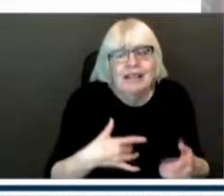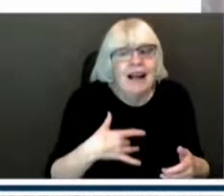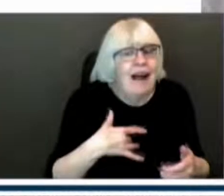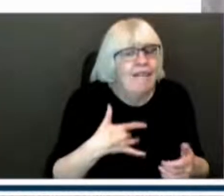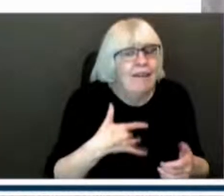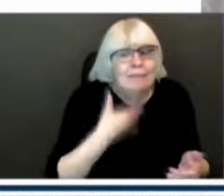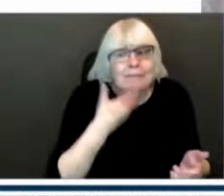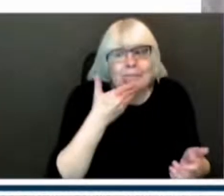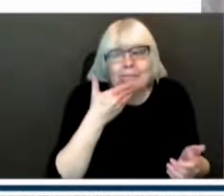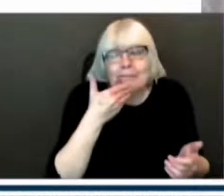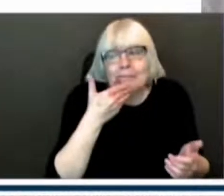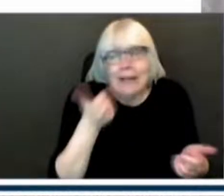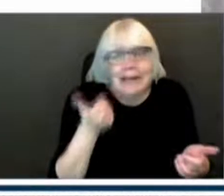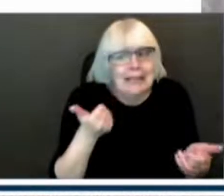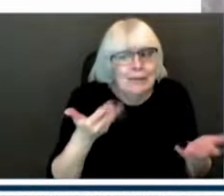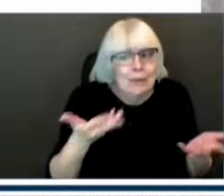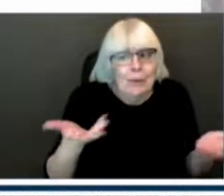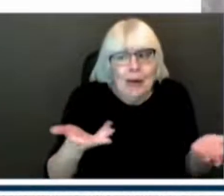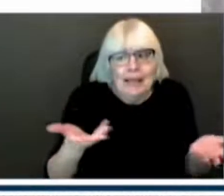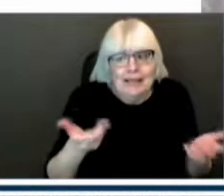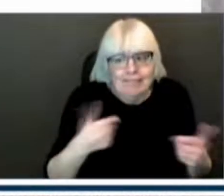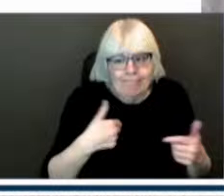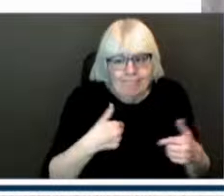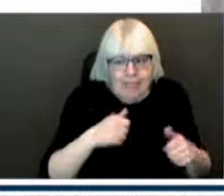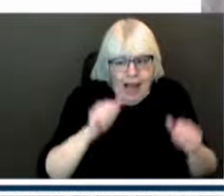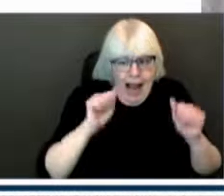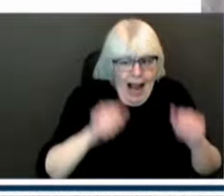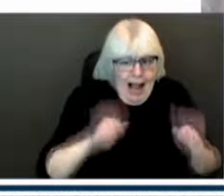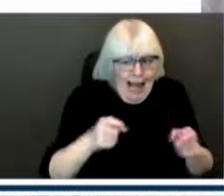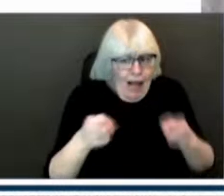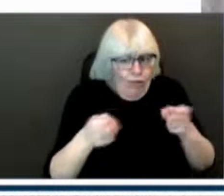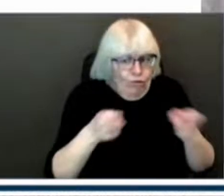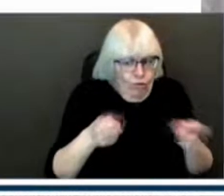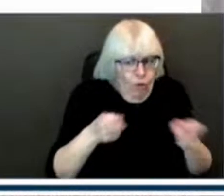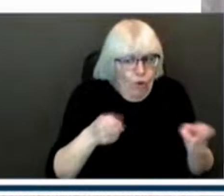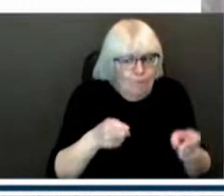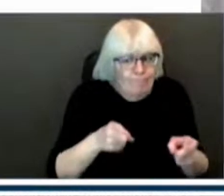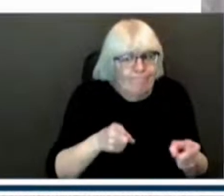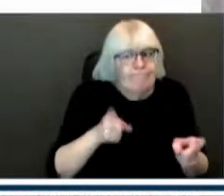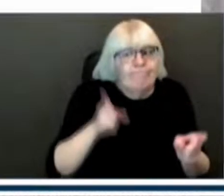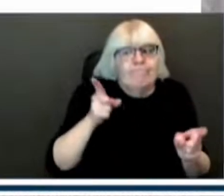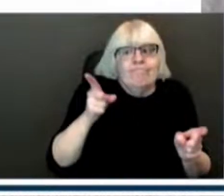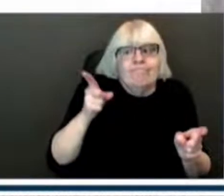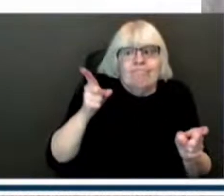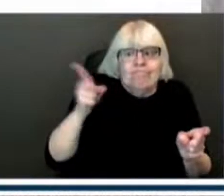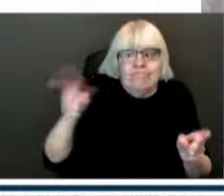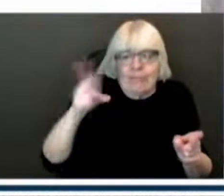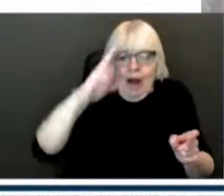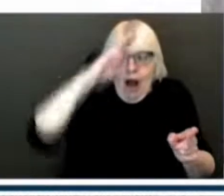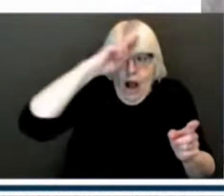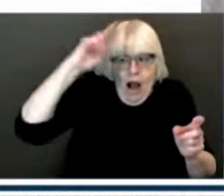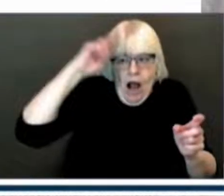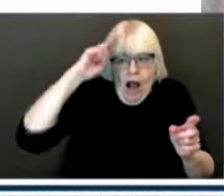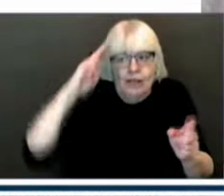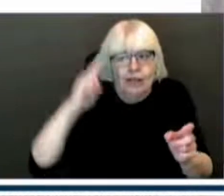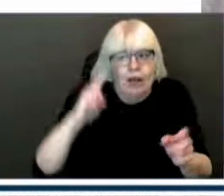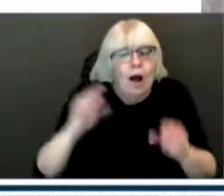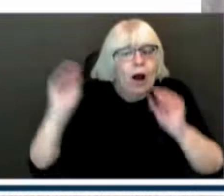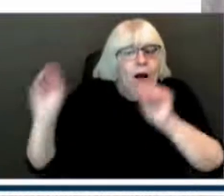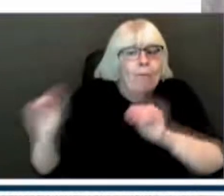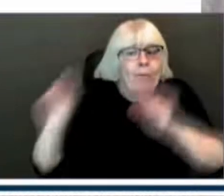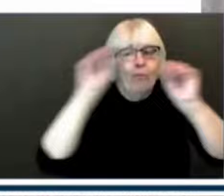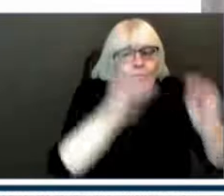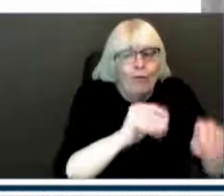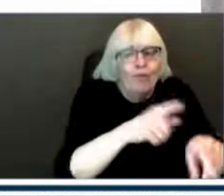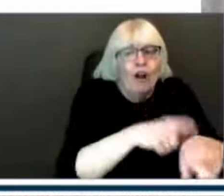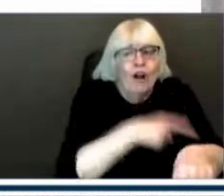our control is to help move people from the hospital system to the long-term care where that's appropriate, and then we realized, well, there was a problem there